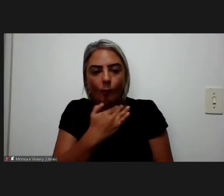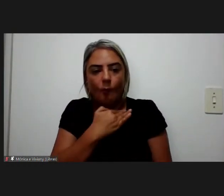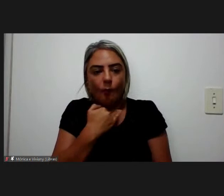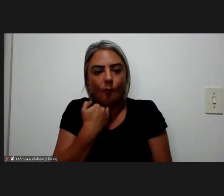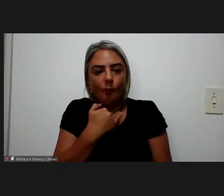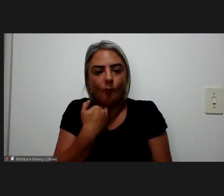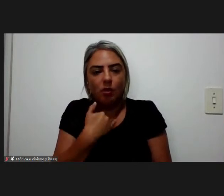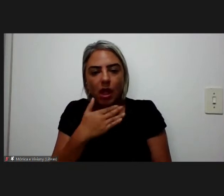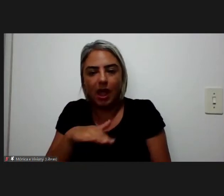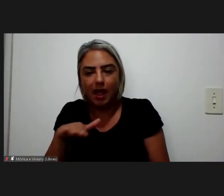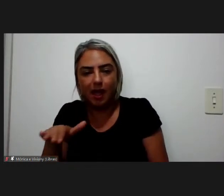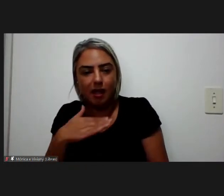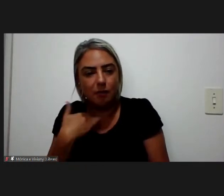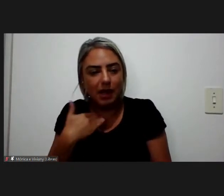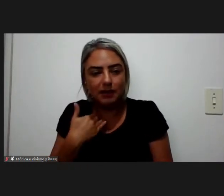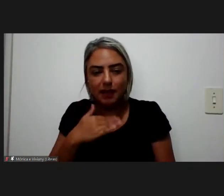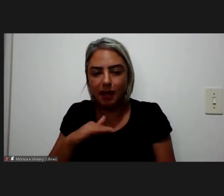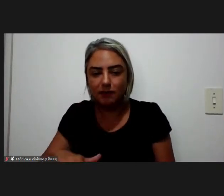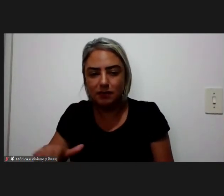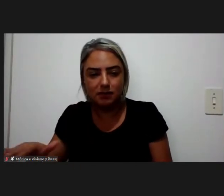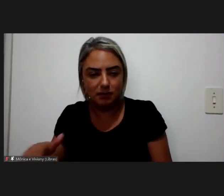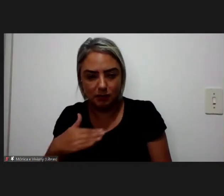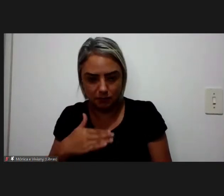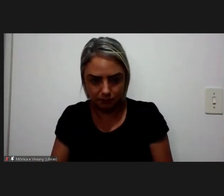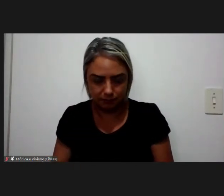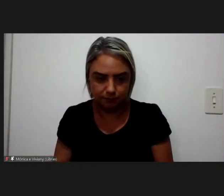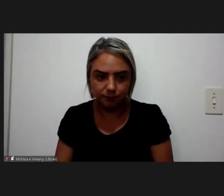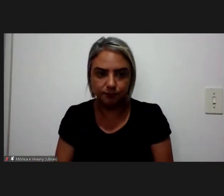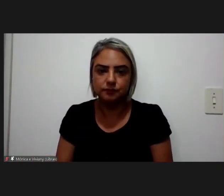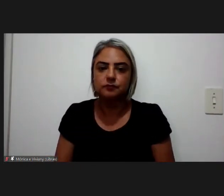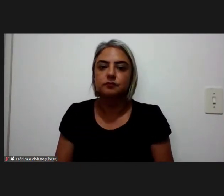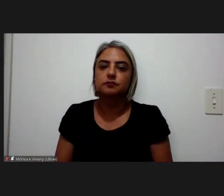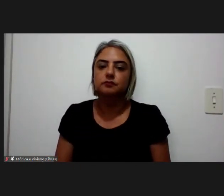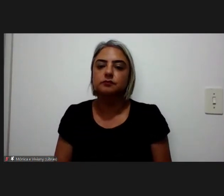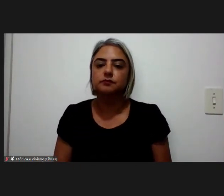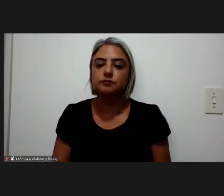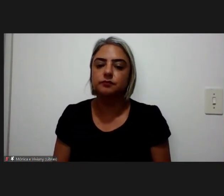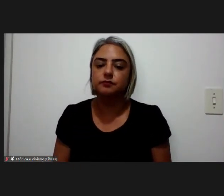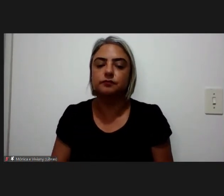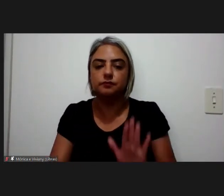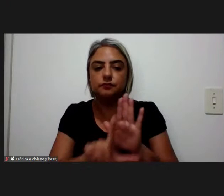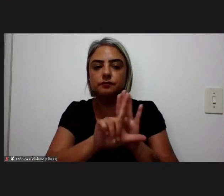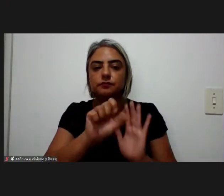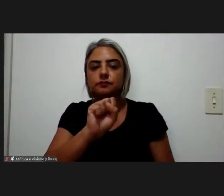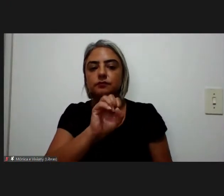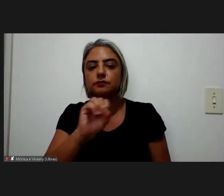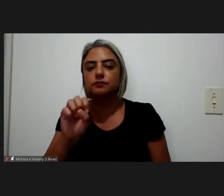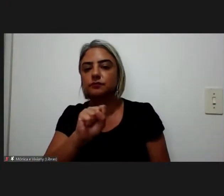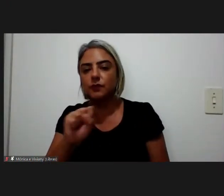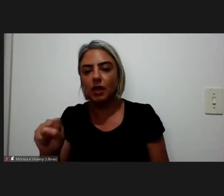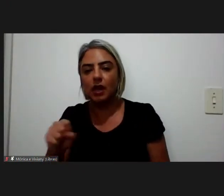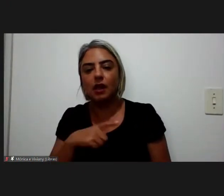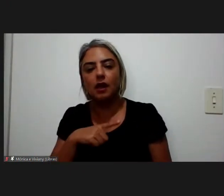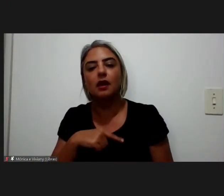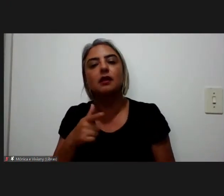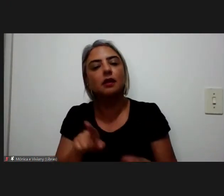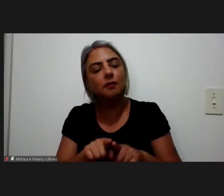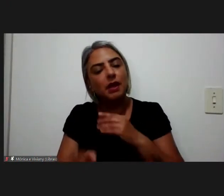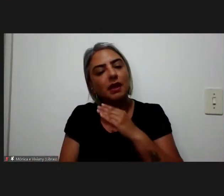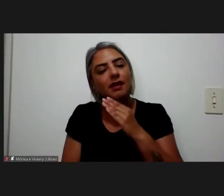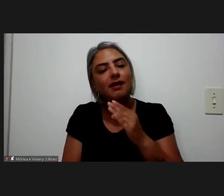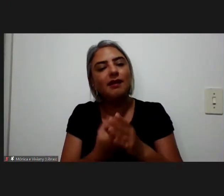of malnutrition, which with the child mortality, which happened a lot in Brazil. So 8080